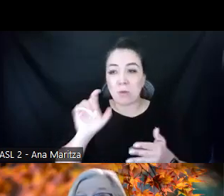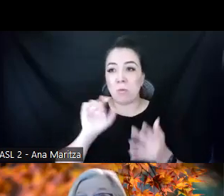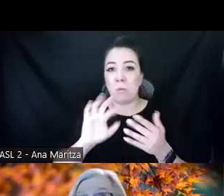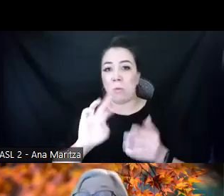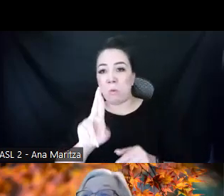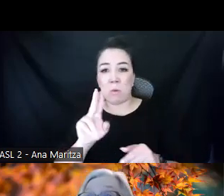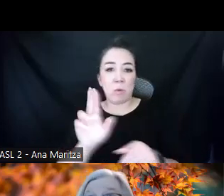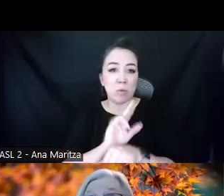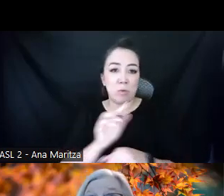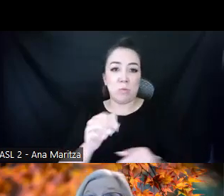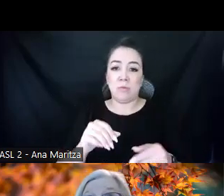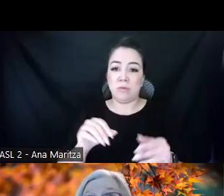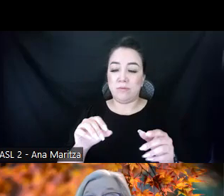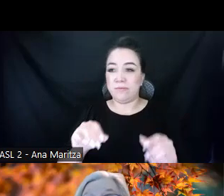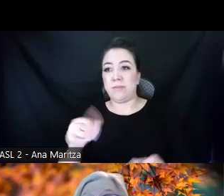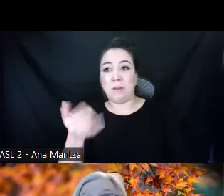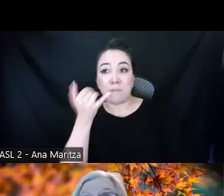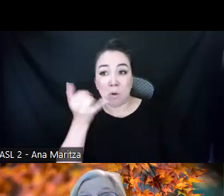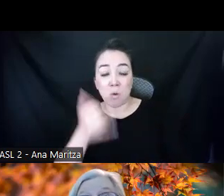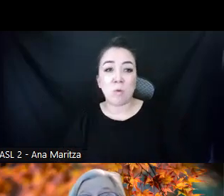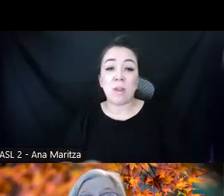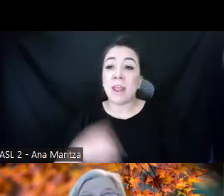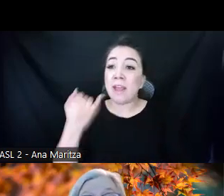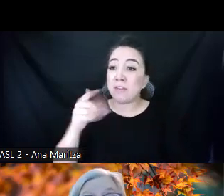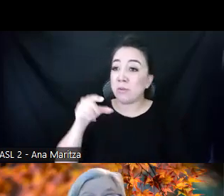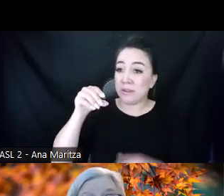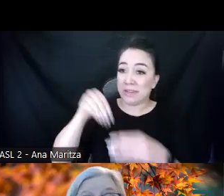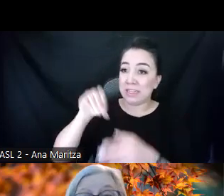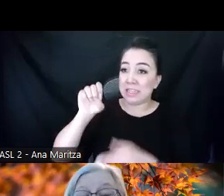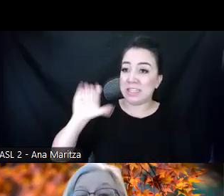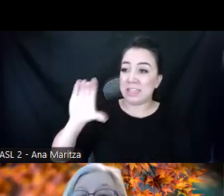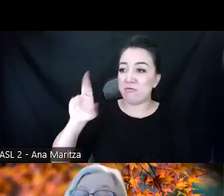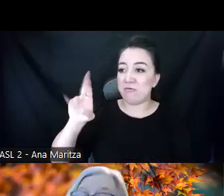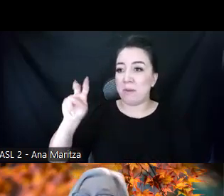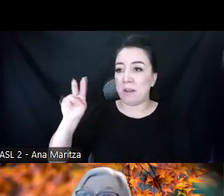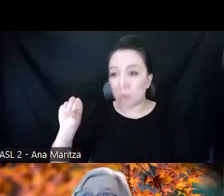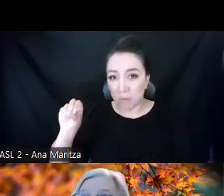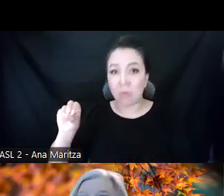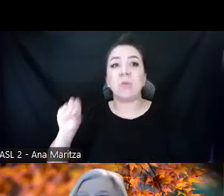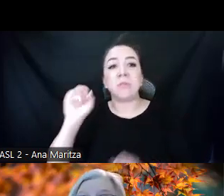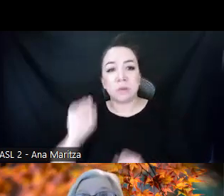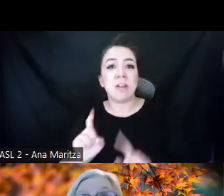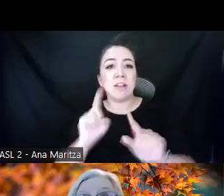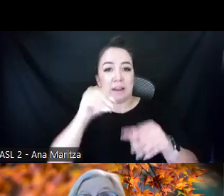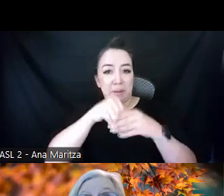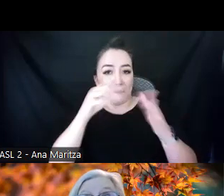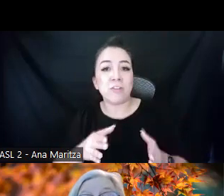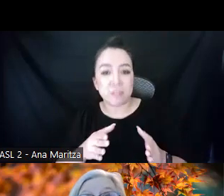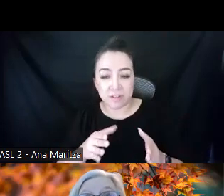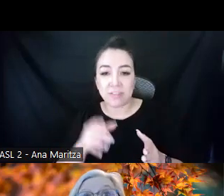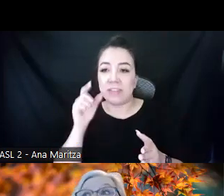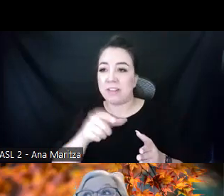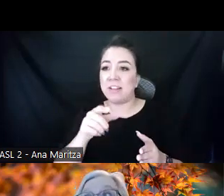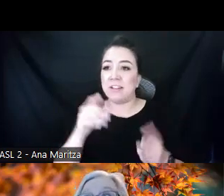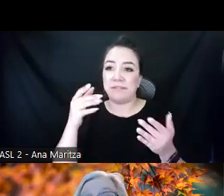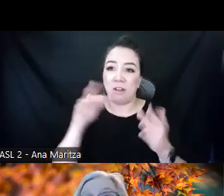by phone. Also, if you were in Sacramento on Gateway Drive, you could attend in person. This is a hybrid